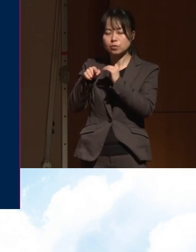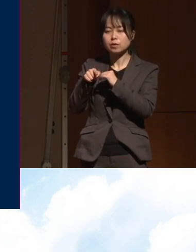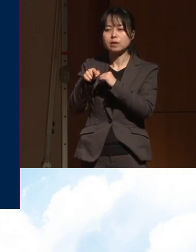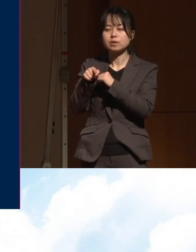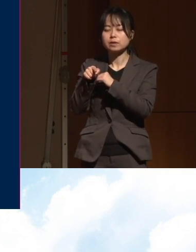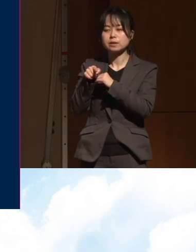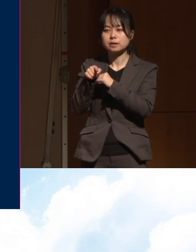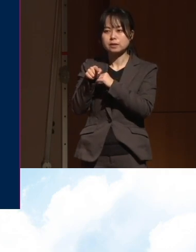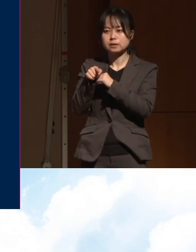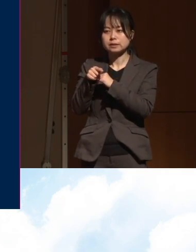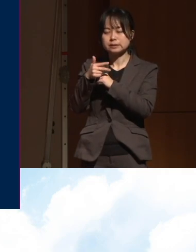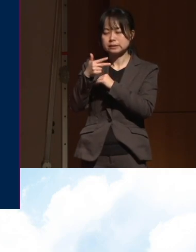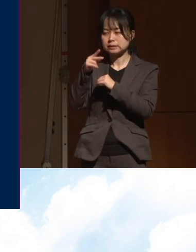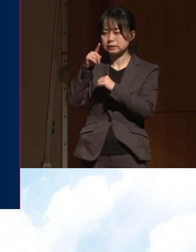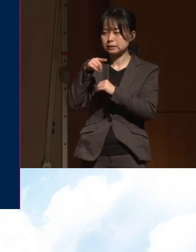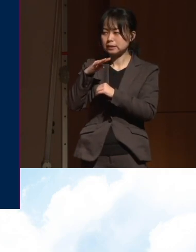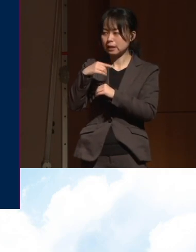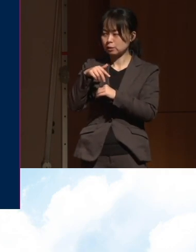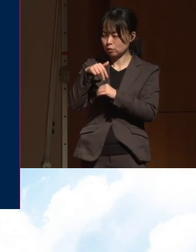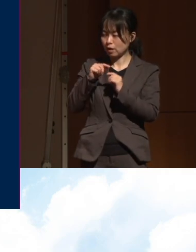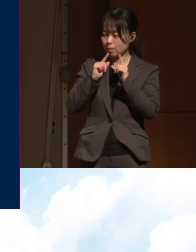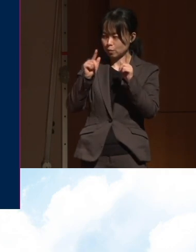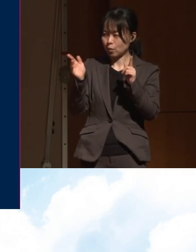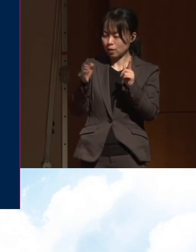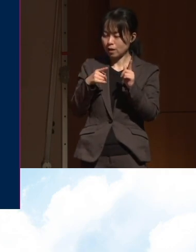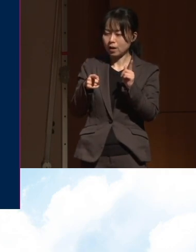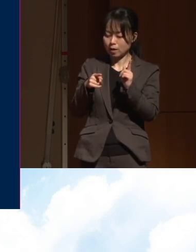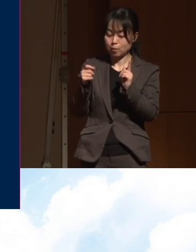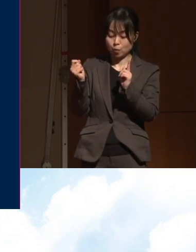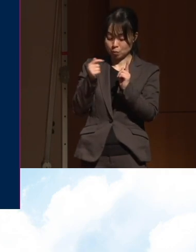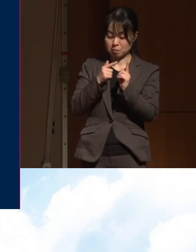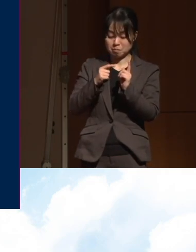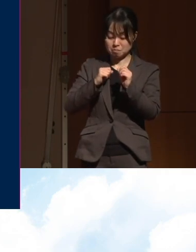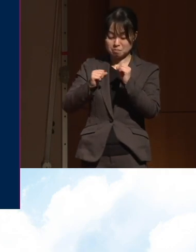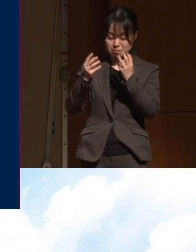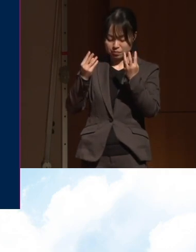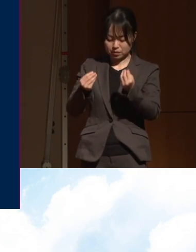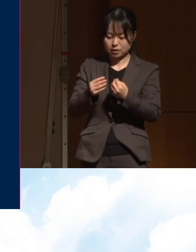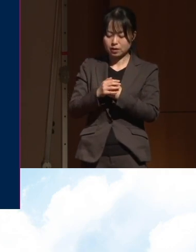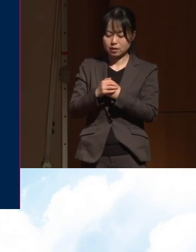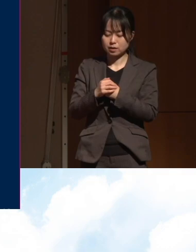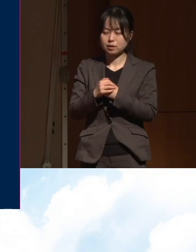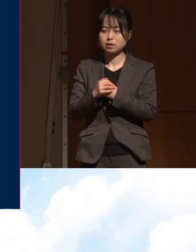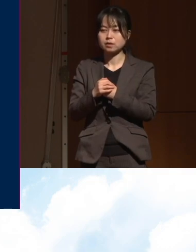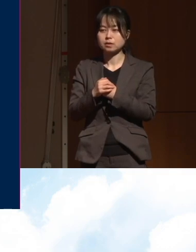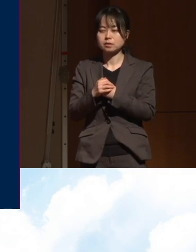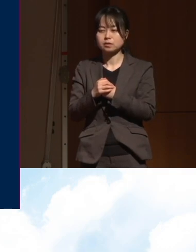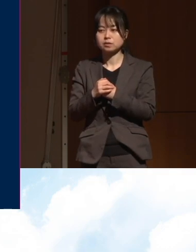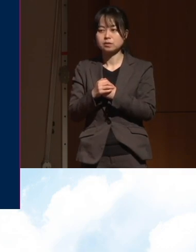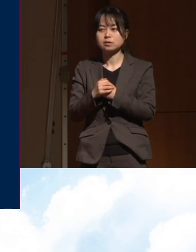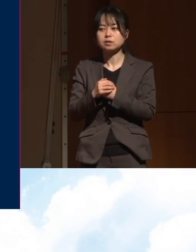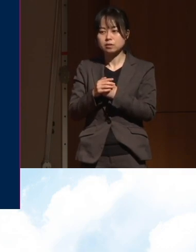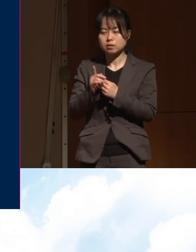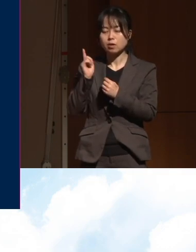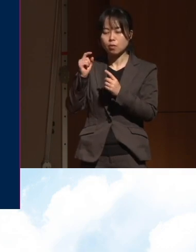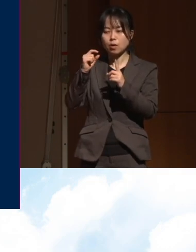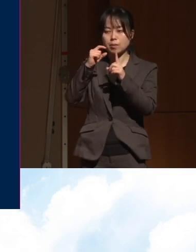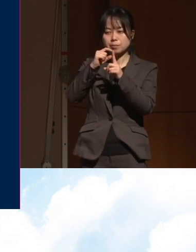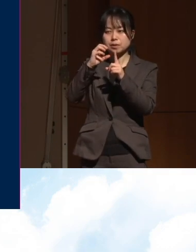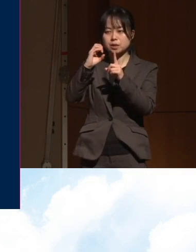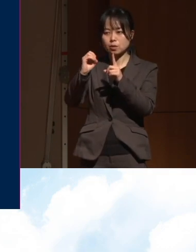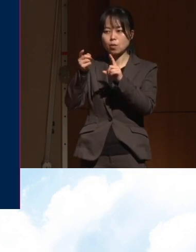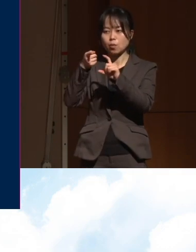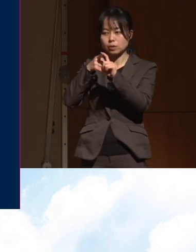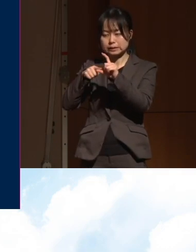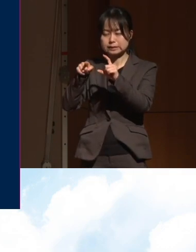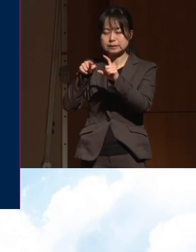was a real proof of concept for the prototype pathogen approach. And I'll come back to that. But it was because